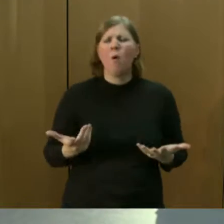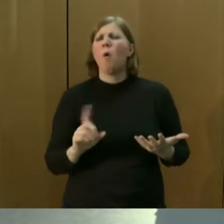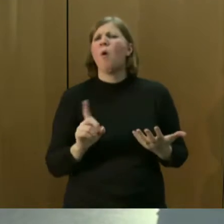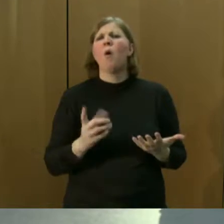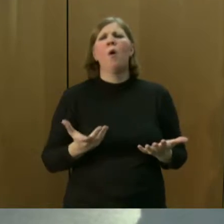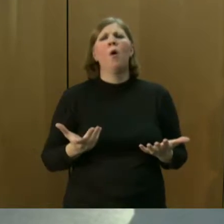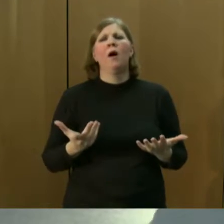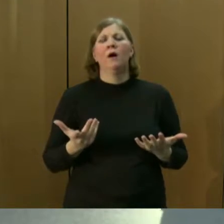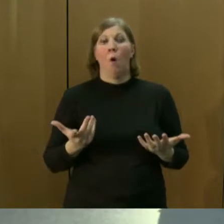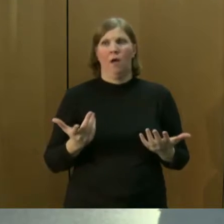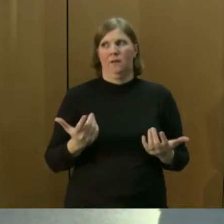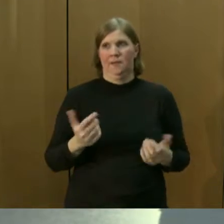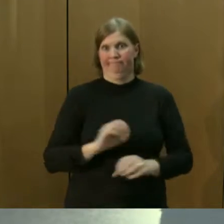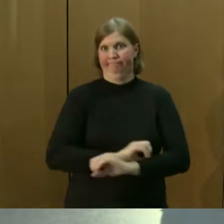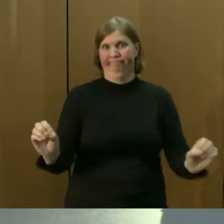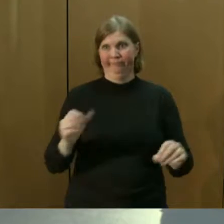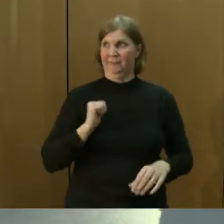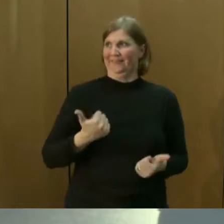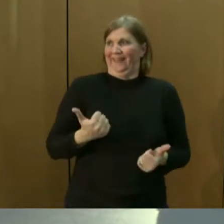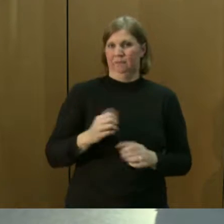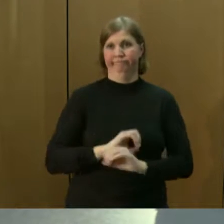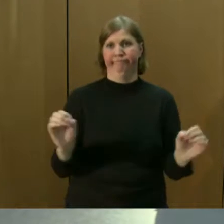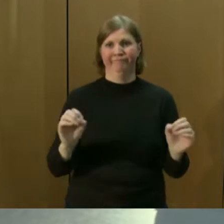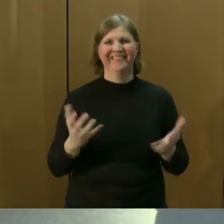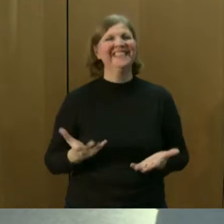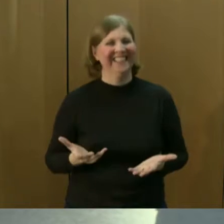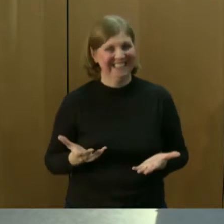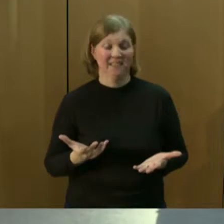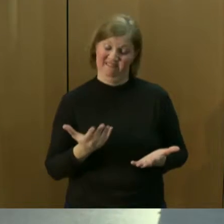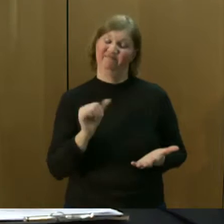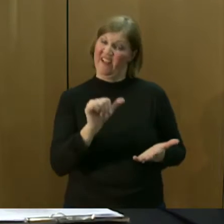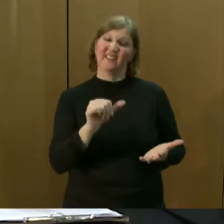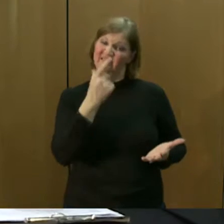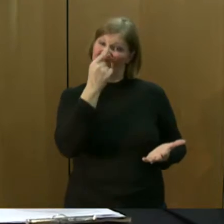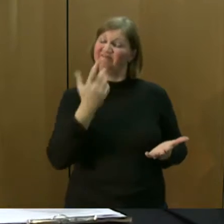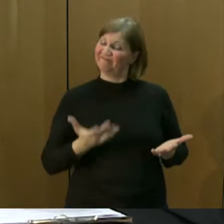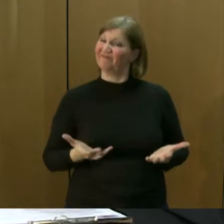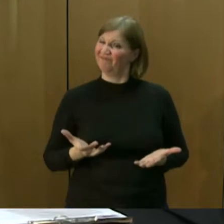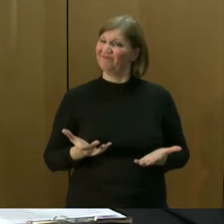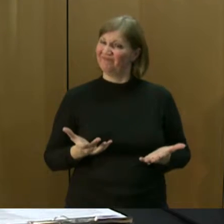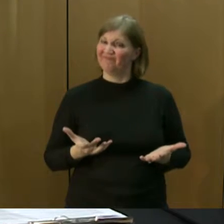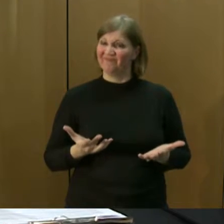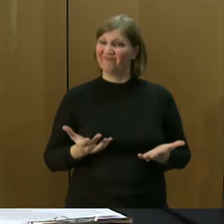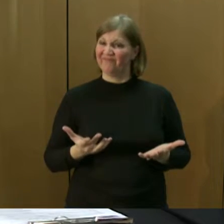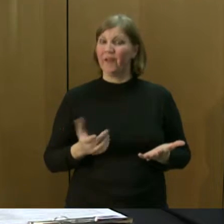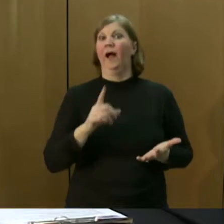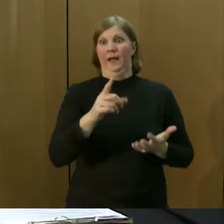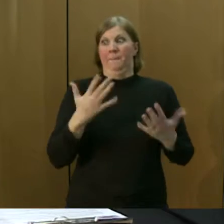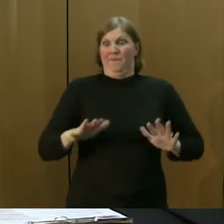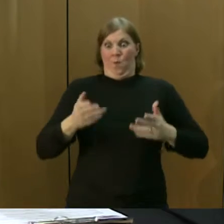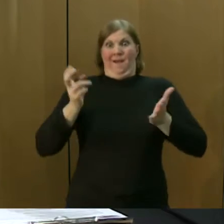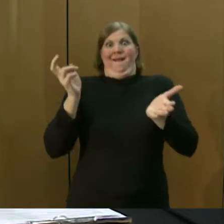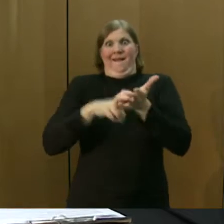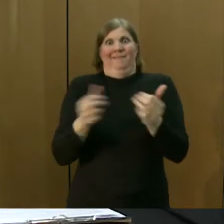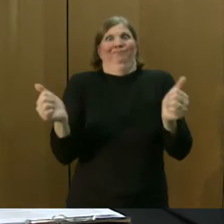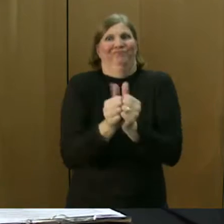in terms of your venue agreement that you come up with. You should have all that stuff discussed before you're signing your contract and paying deposits if there are deposits